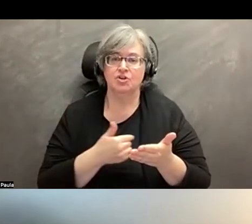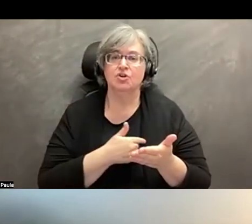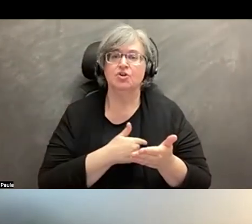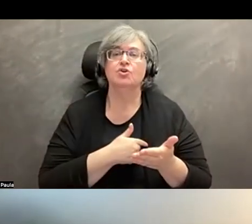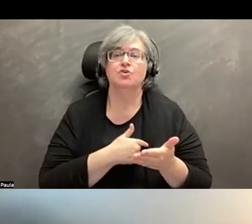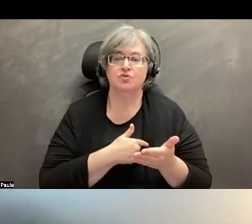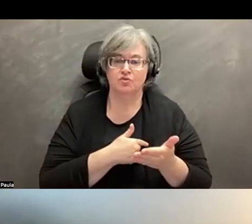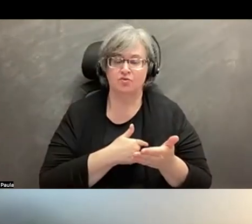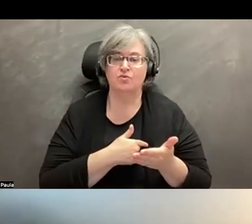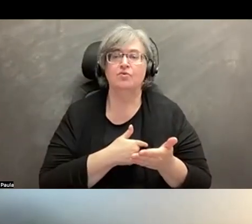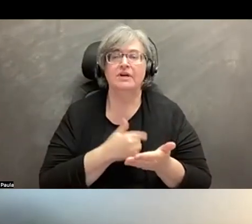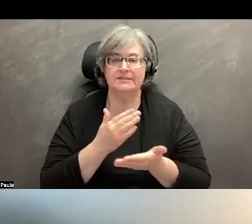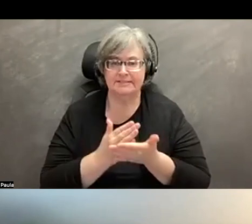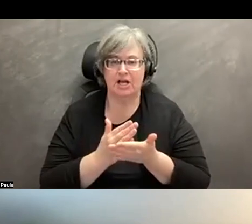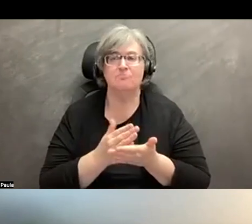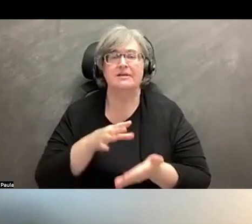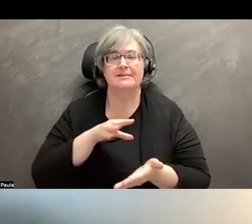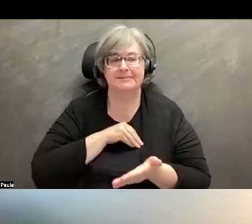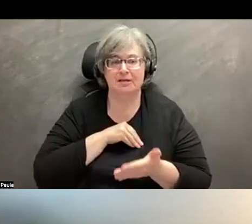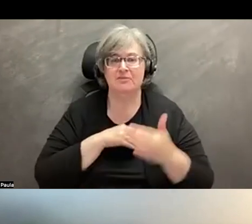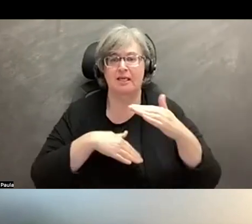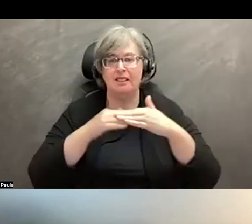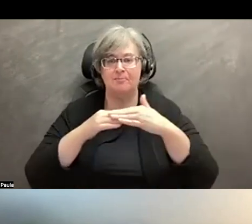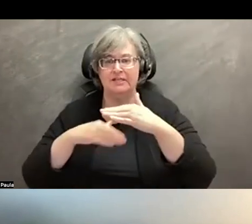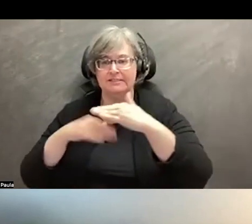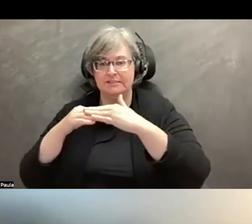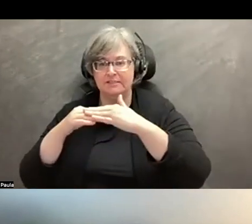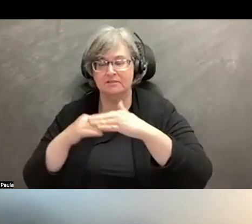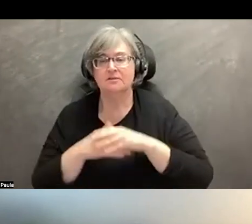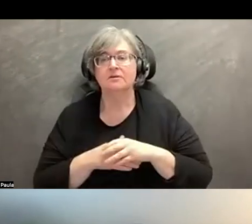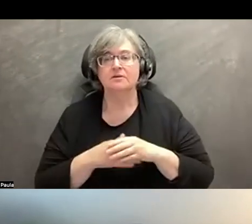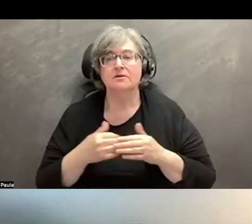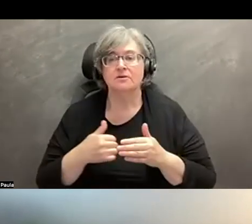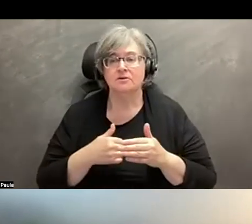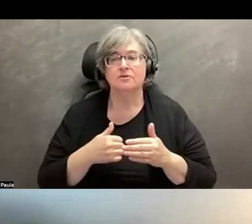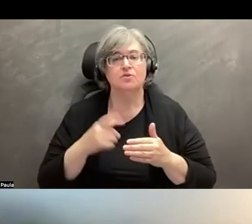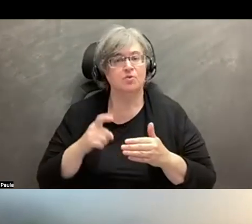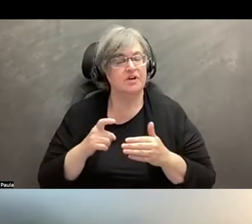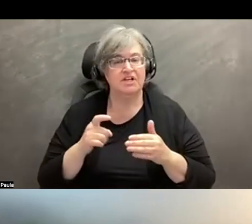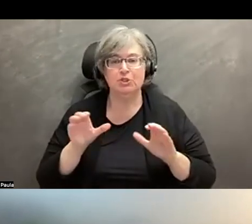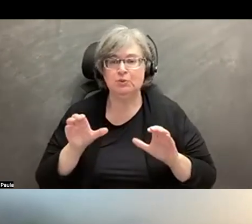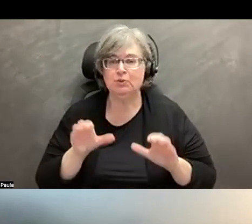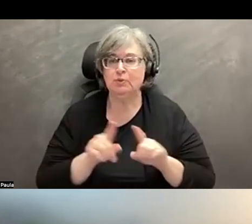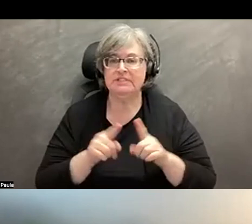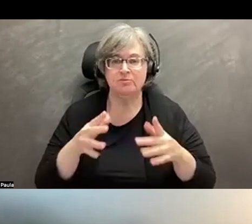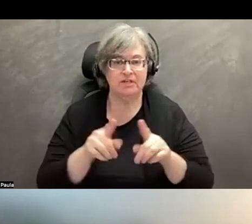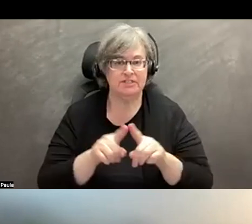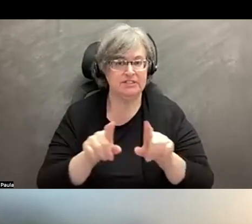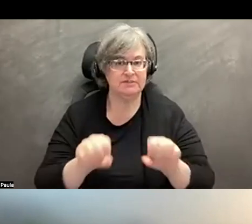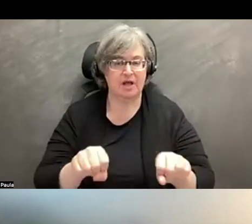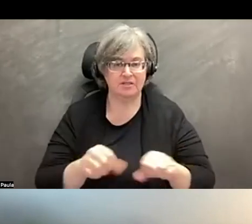practice of doing, of accepting the limits and not pushing the envelope to as far as it can